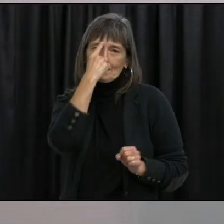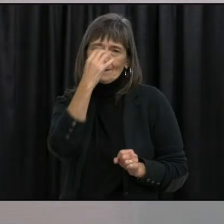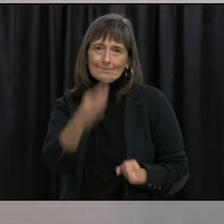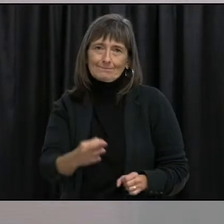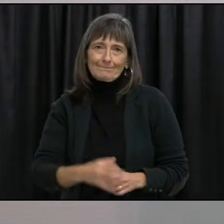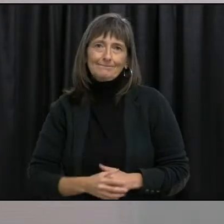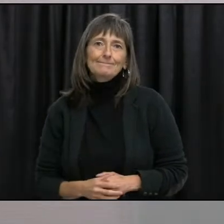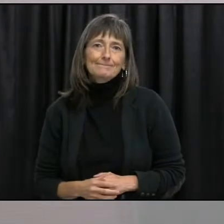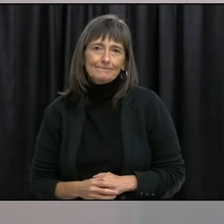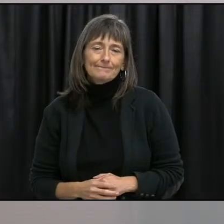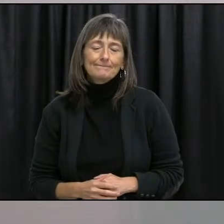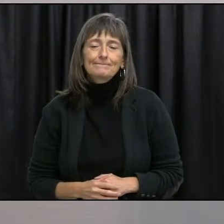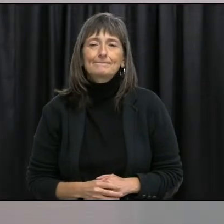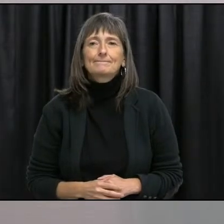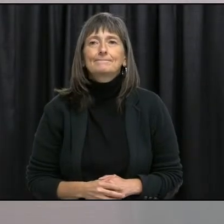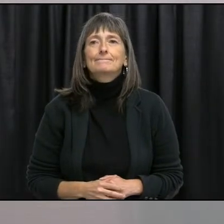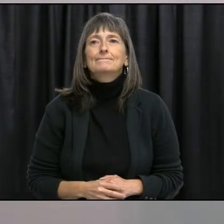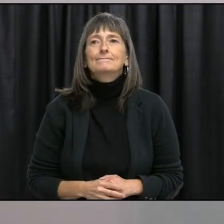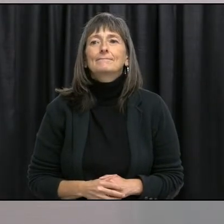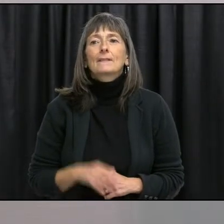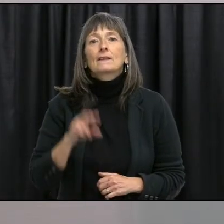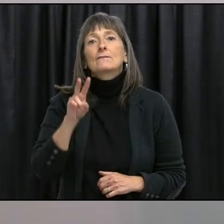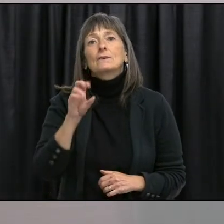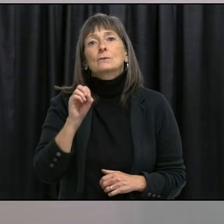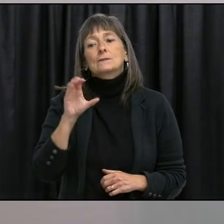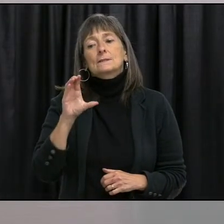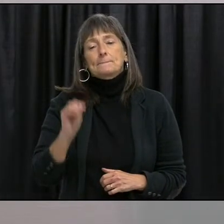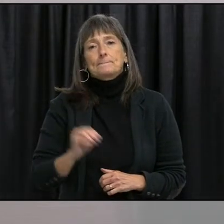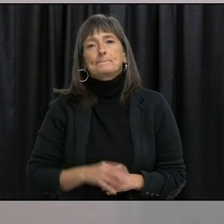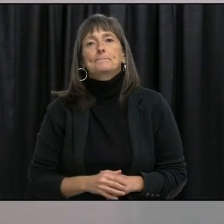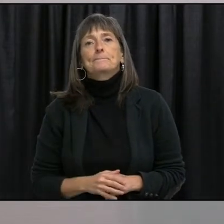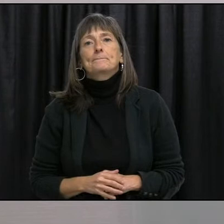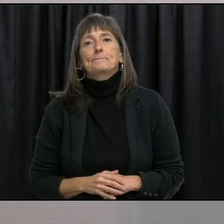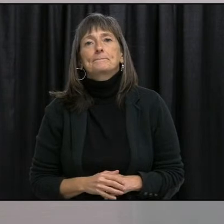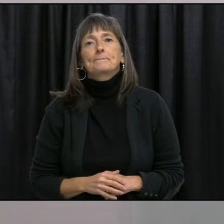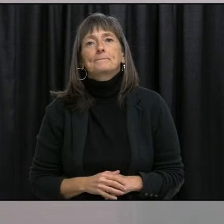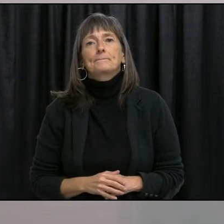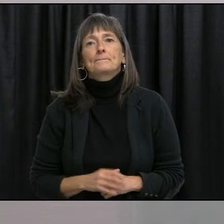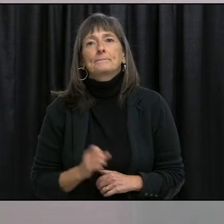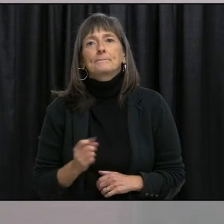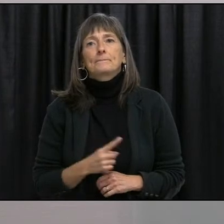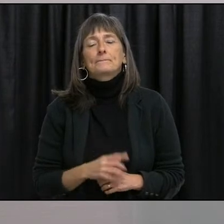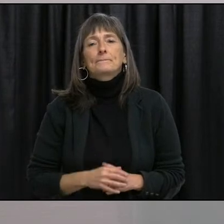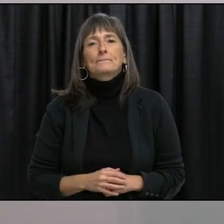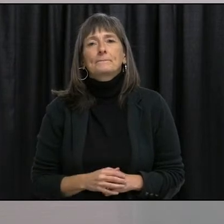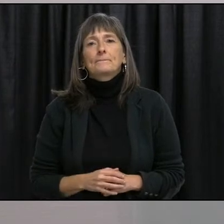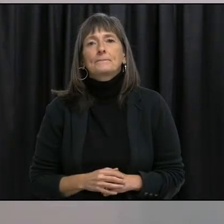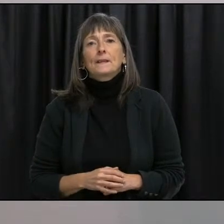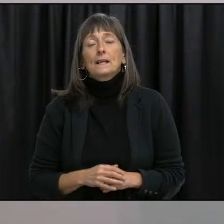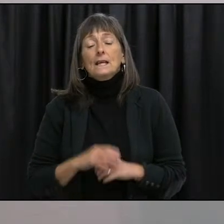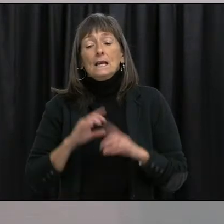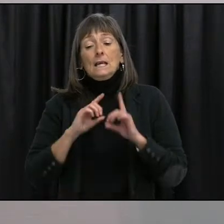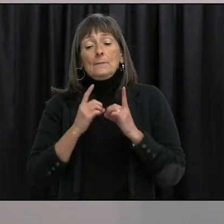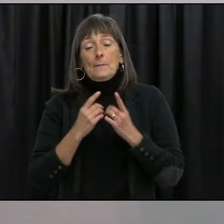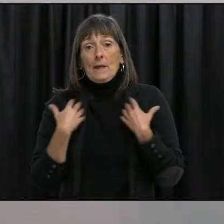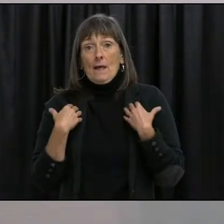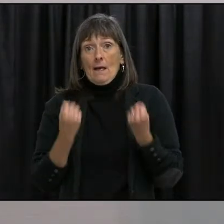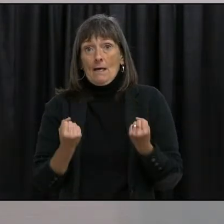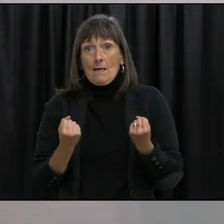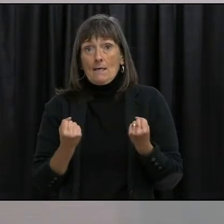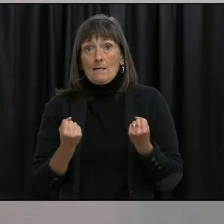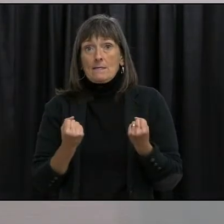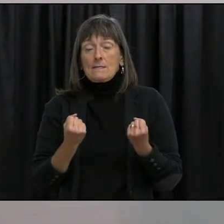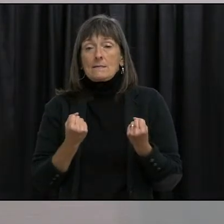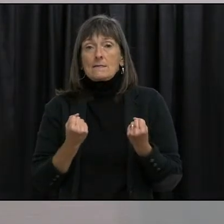Our next questions are from Richard Duggan of VOCM News. Please go ahead. Dr. Haggie, the Department of Health is aiming for a high